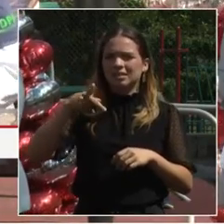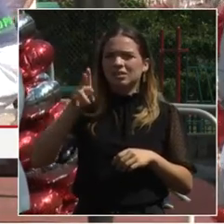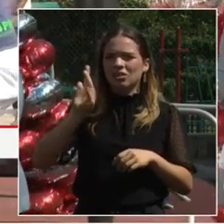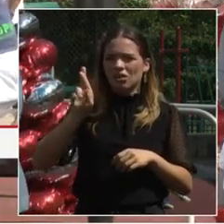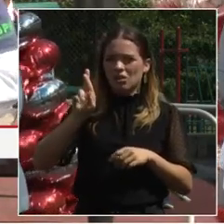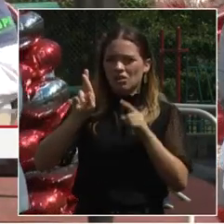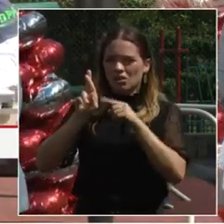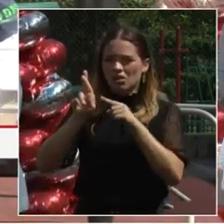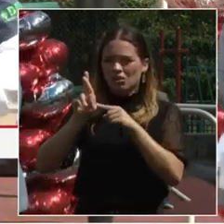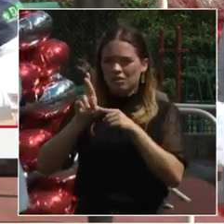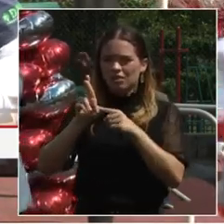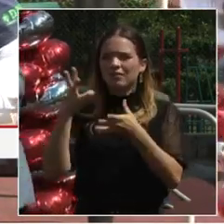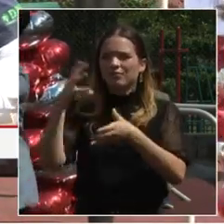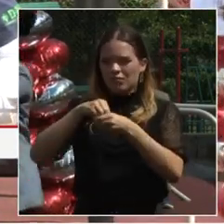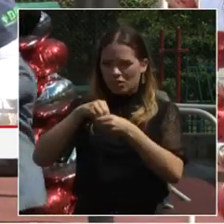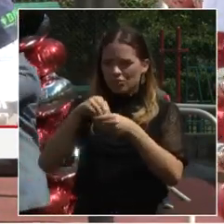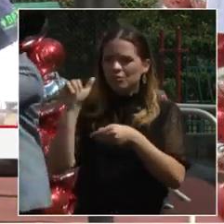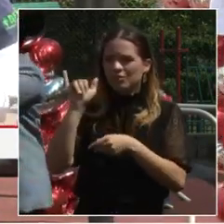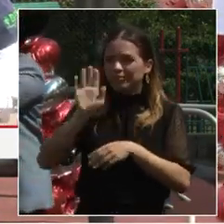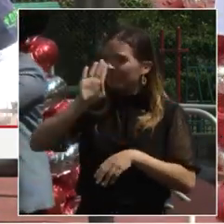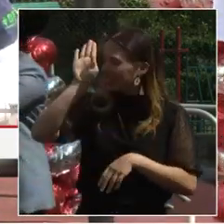if you can raise your hand.